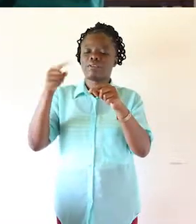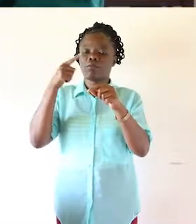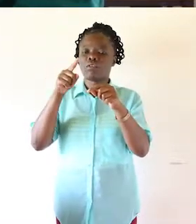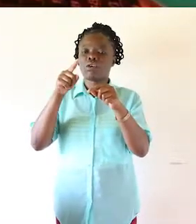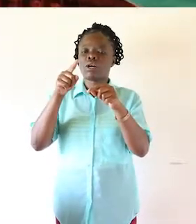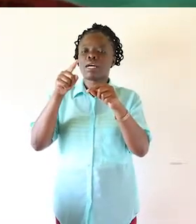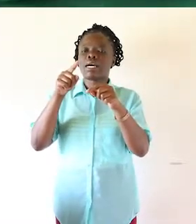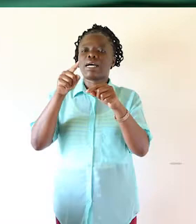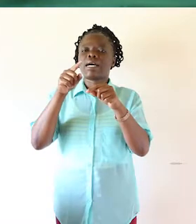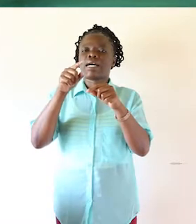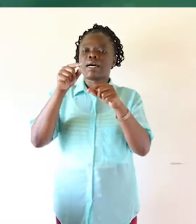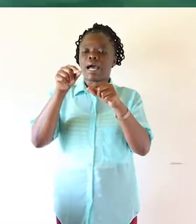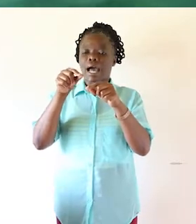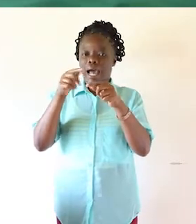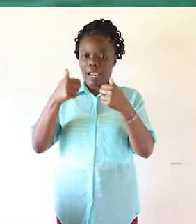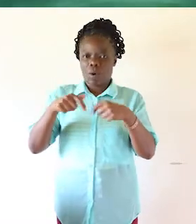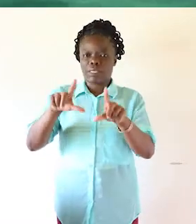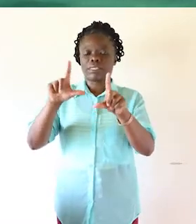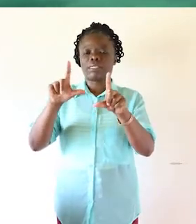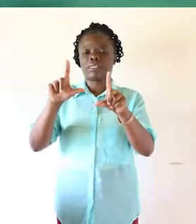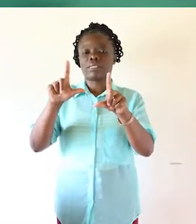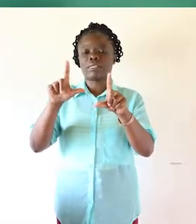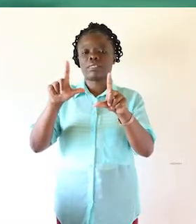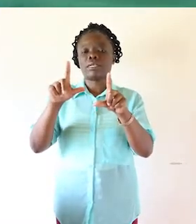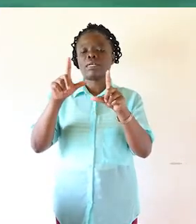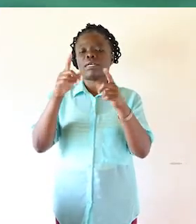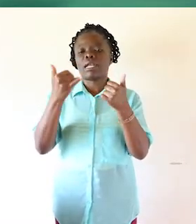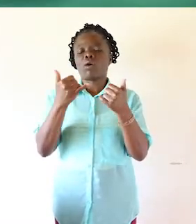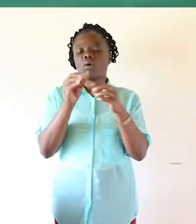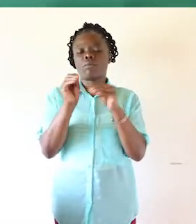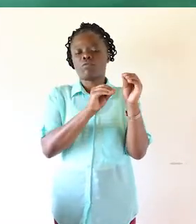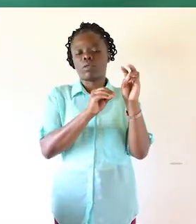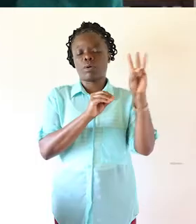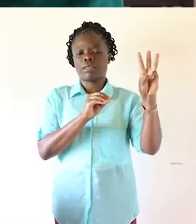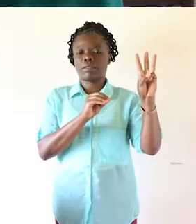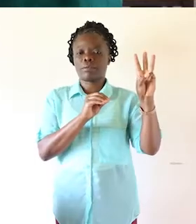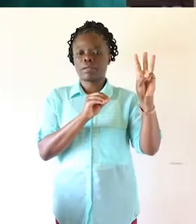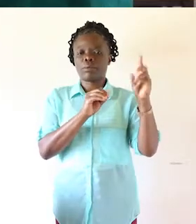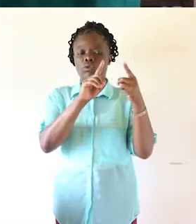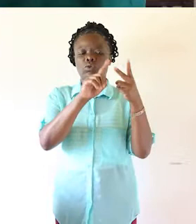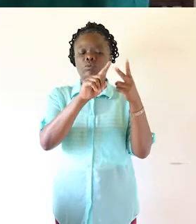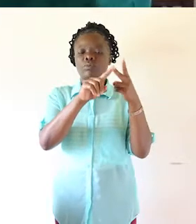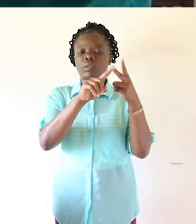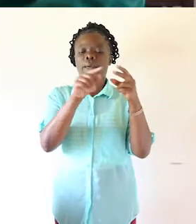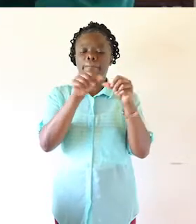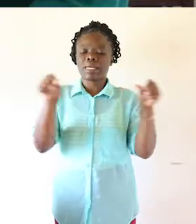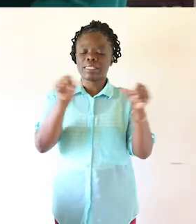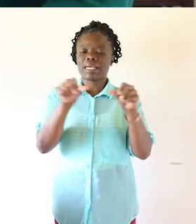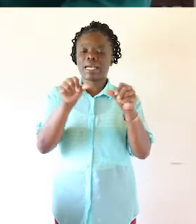allowance. That is the length. Now the width. 2.